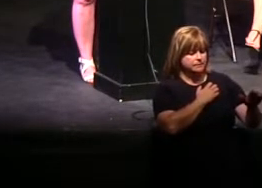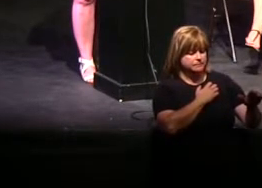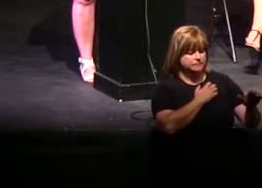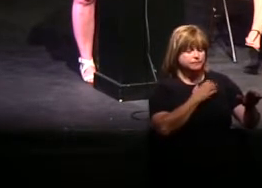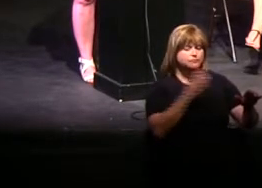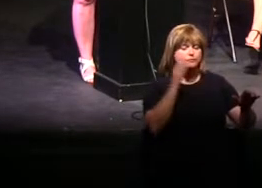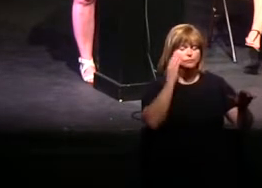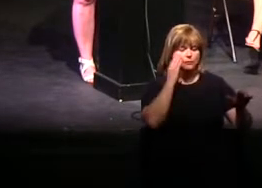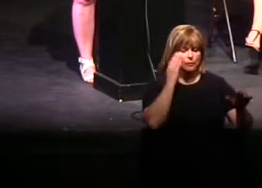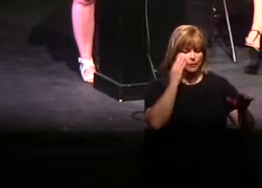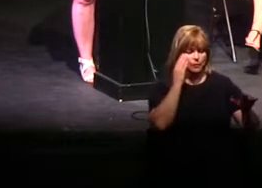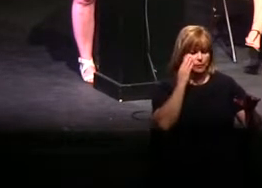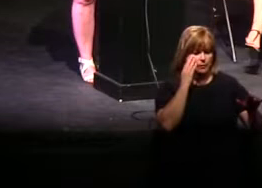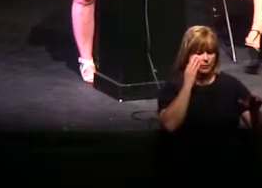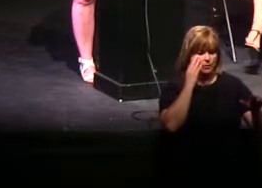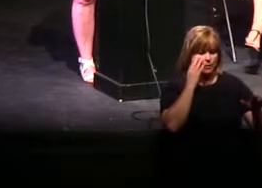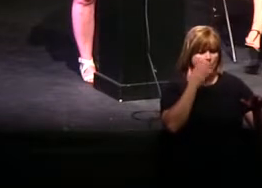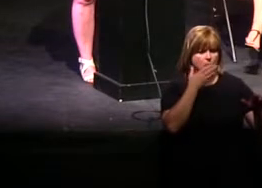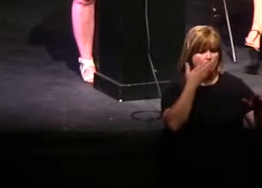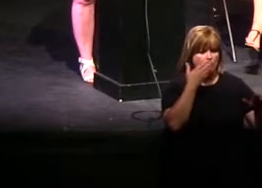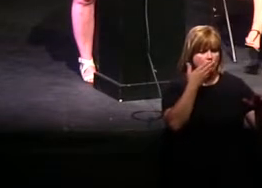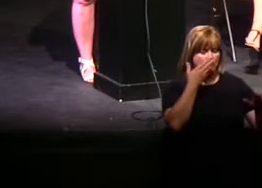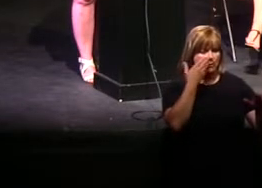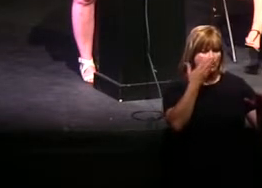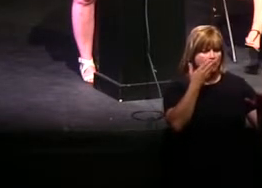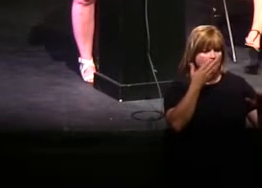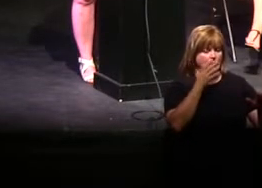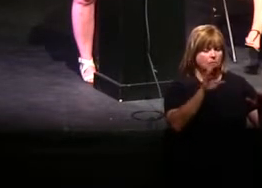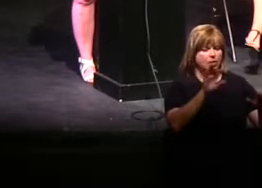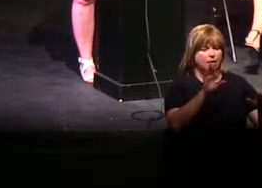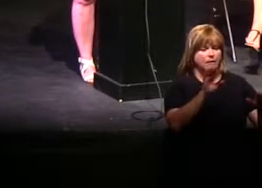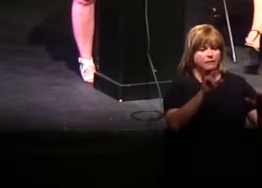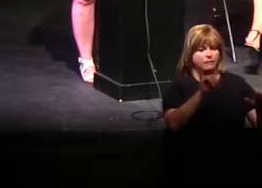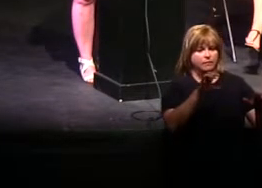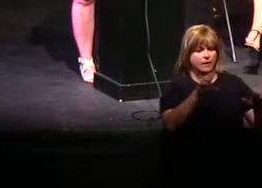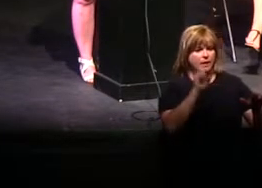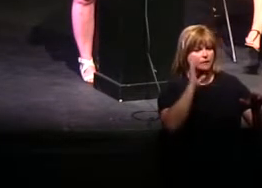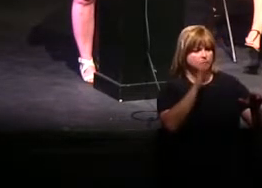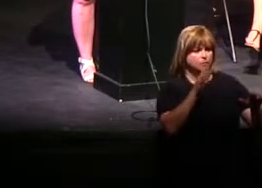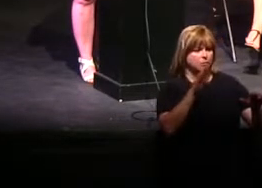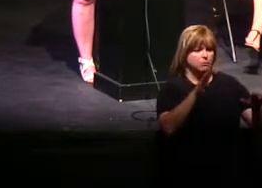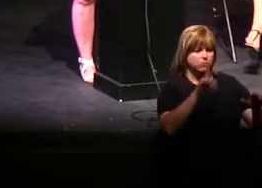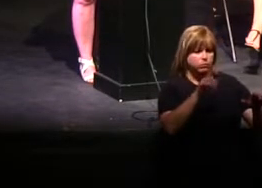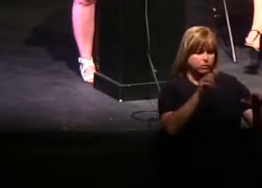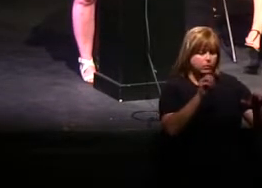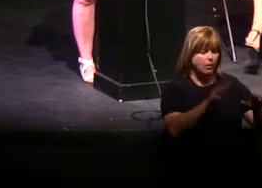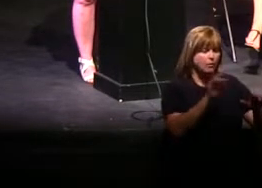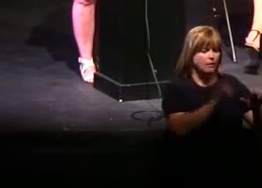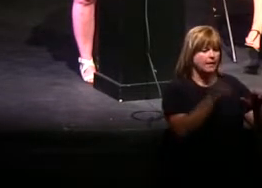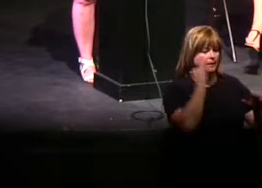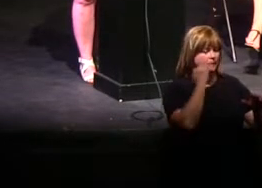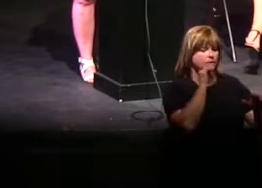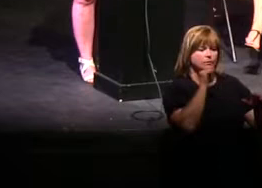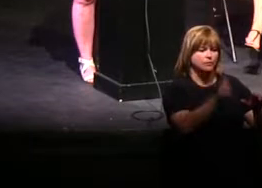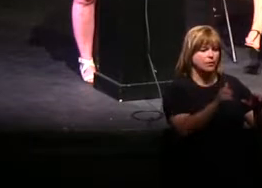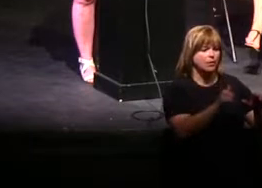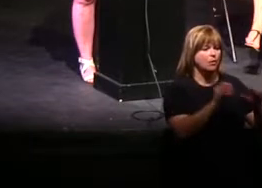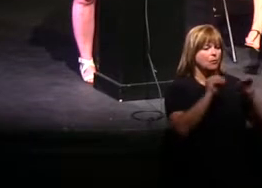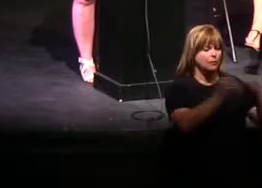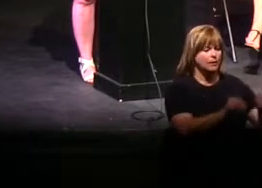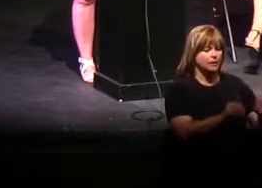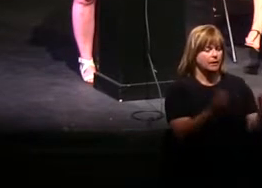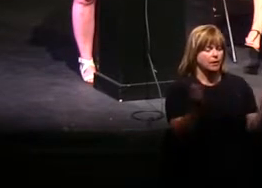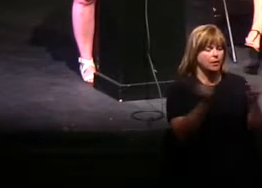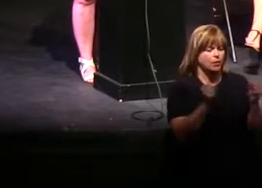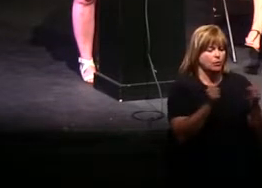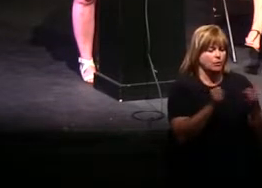know, the flies will blow that if you don't get it in the cooler. See those flies?" The boy's eyes perked up. "They'll lay their